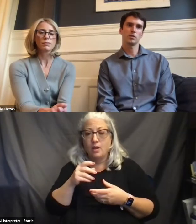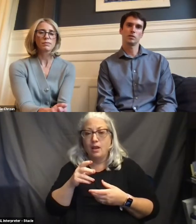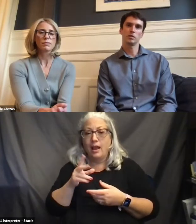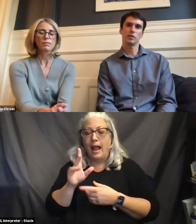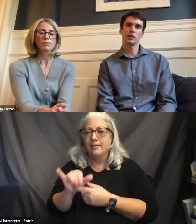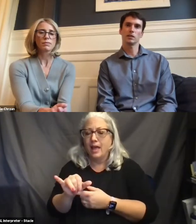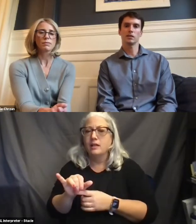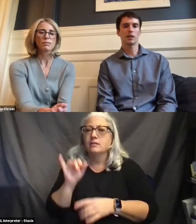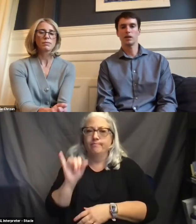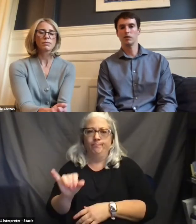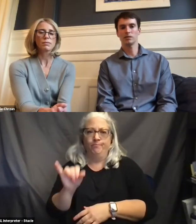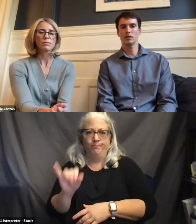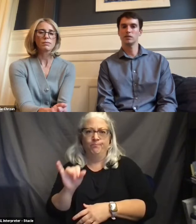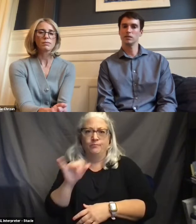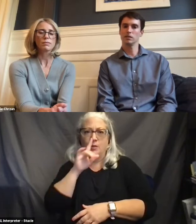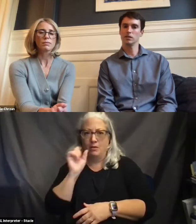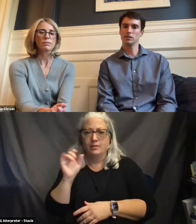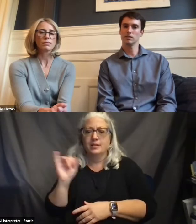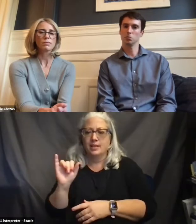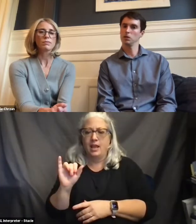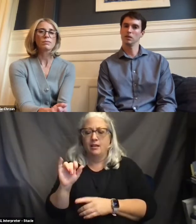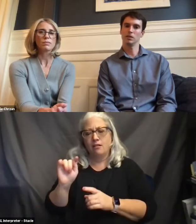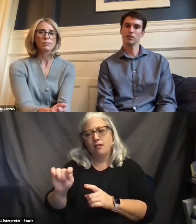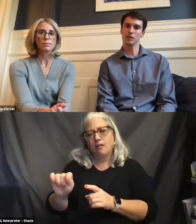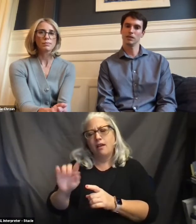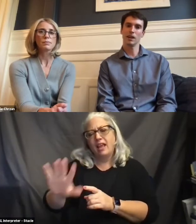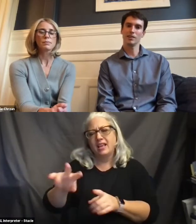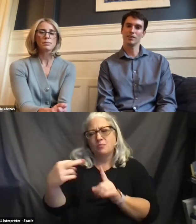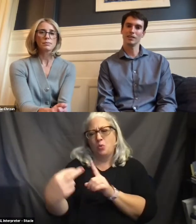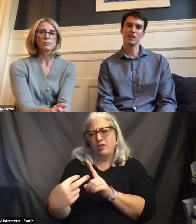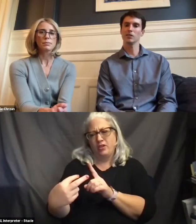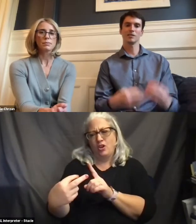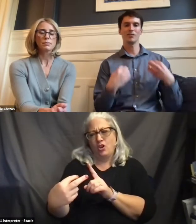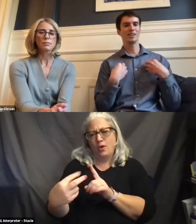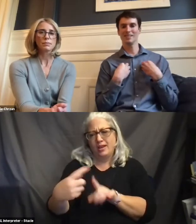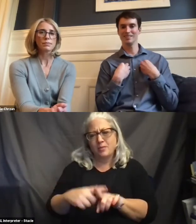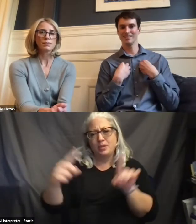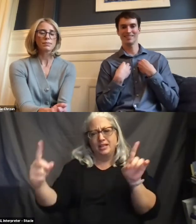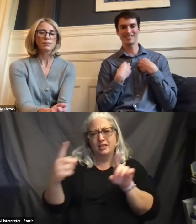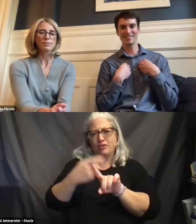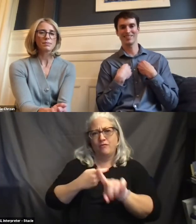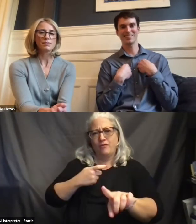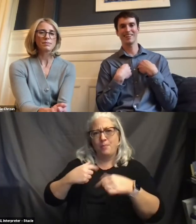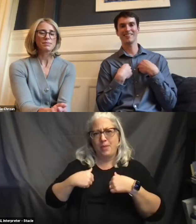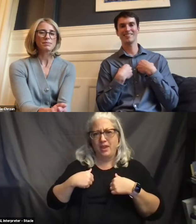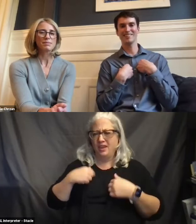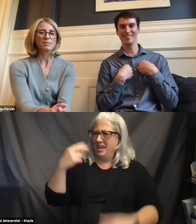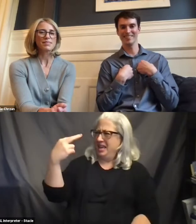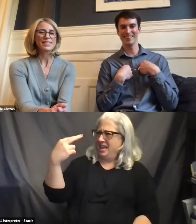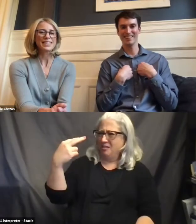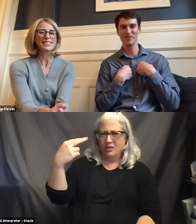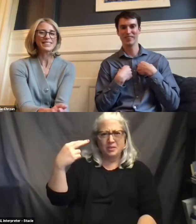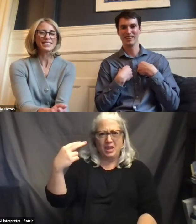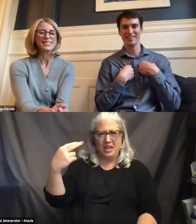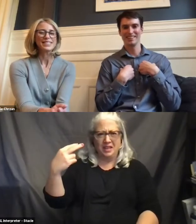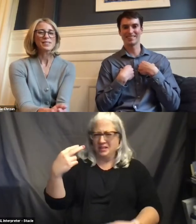point of view of like, hey, my son sees things completely differently than I do. And he looks at me and thinks, what the hell are you doing,